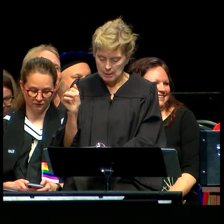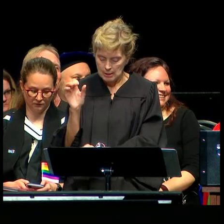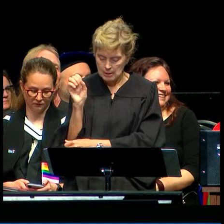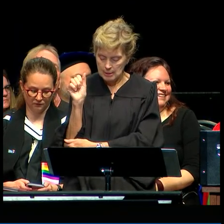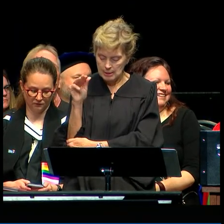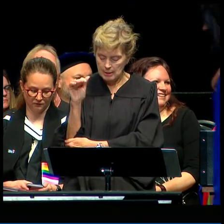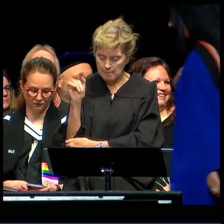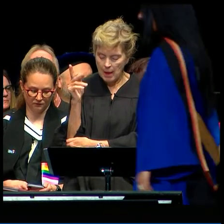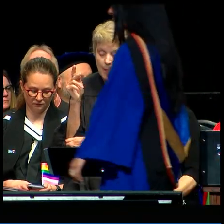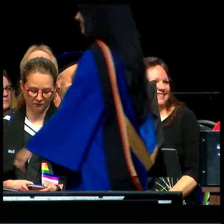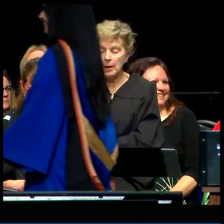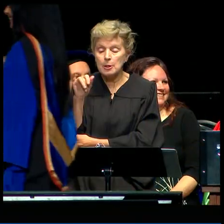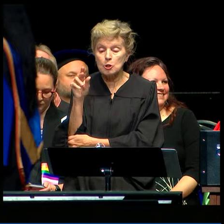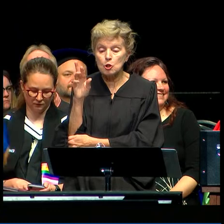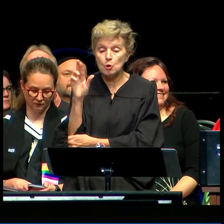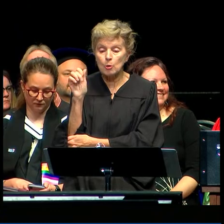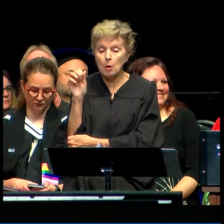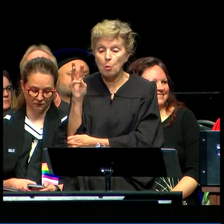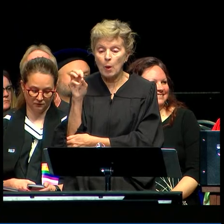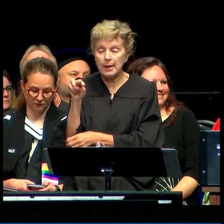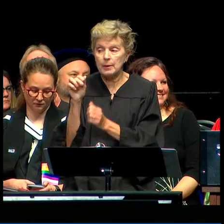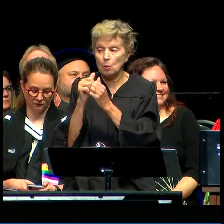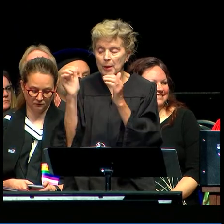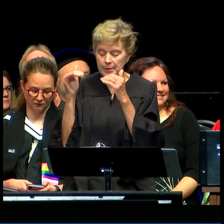Samantha Jurowan, with distinction.